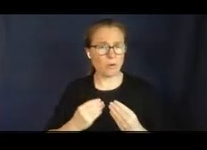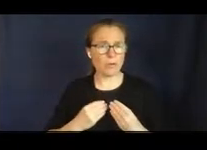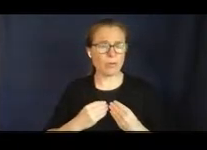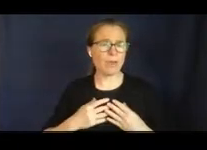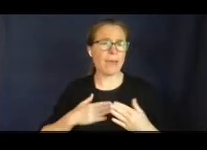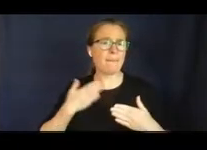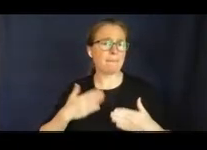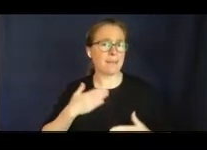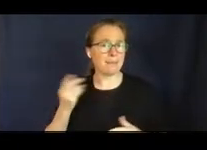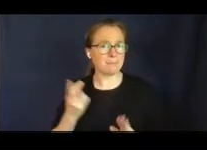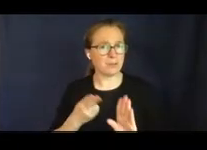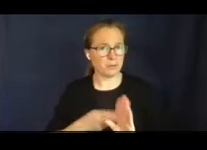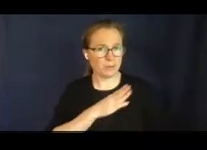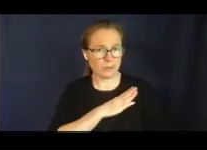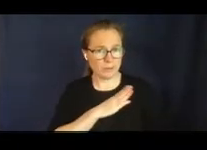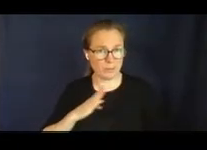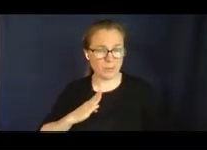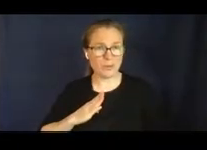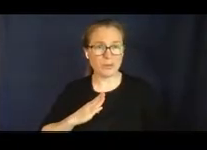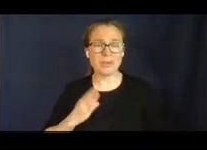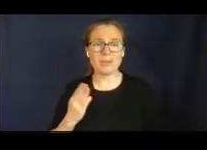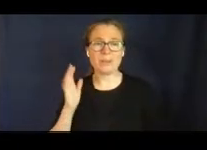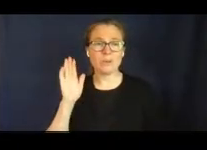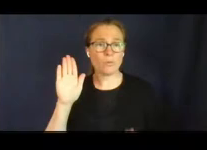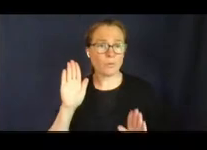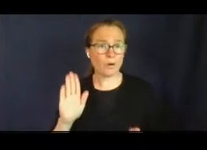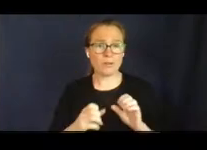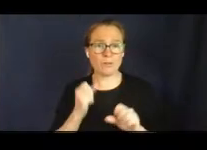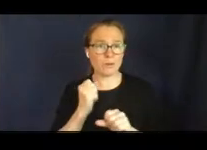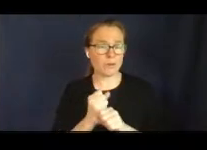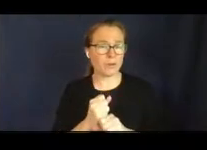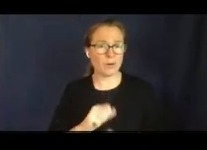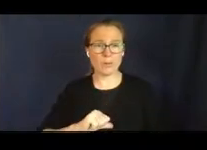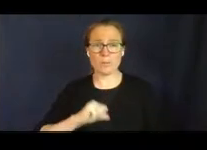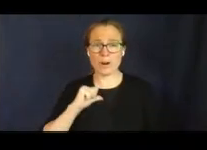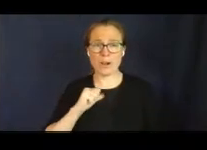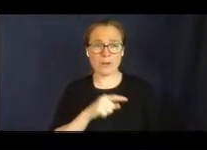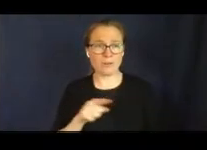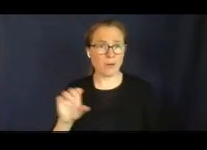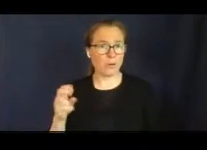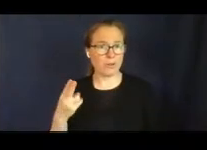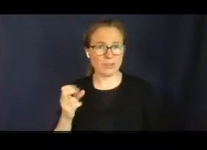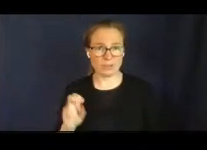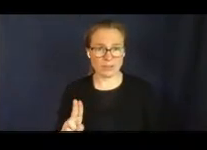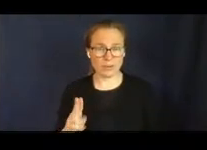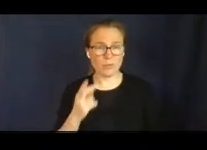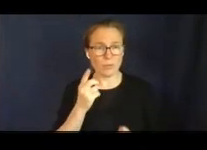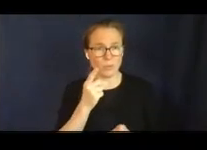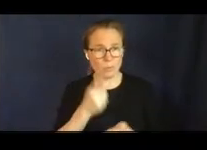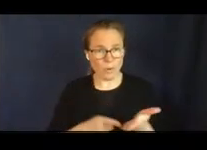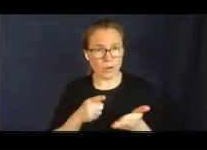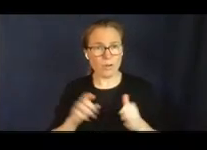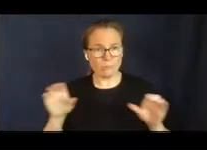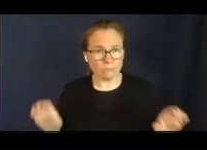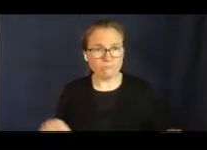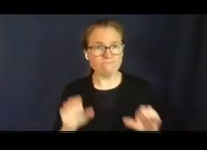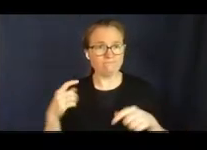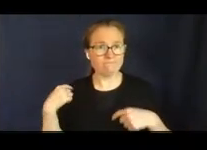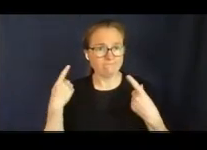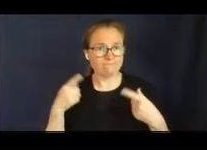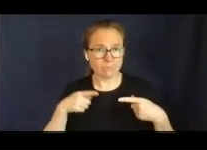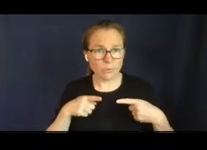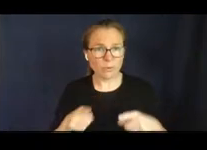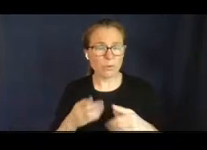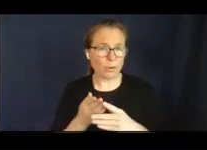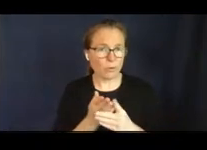It has been a tremendous year, and I'm proud of OHSU and the role you all have played in managing and leading through the pandemic and all the other challenges